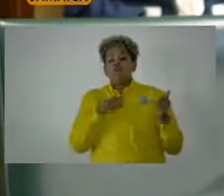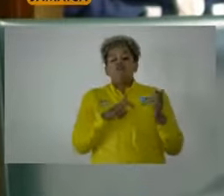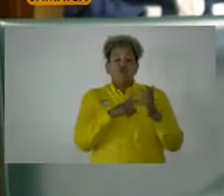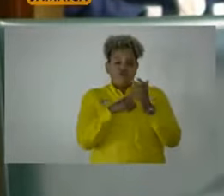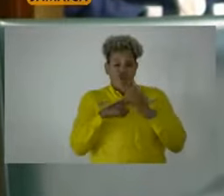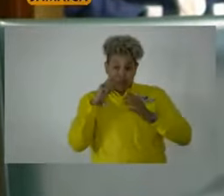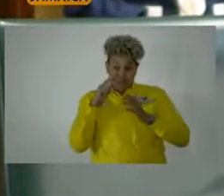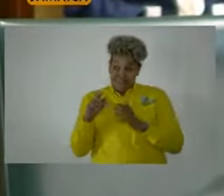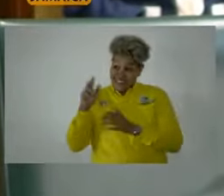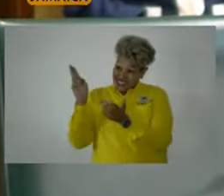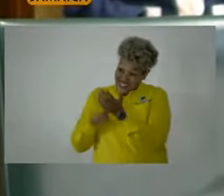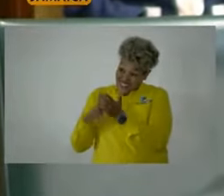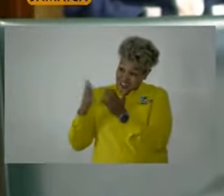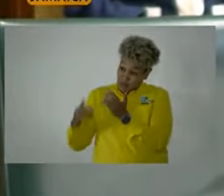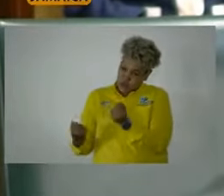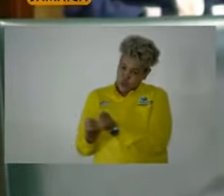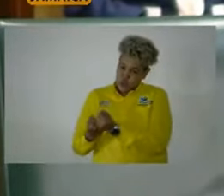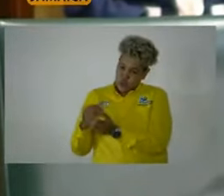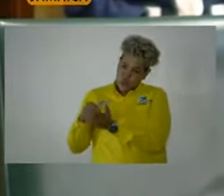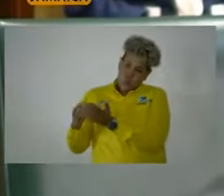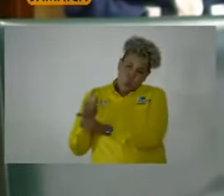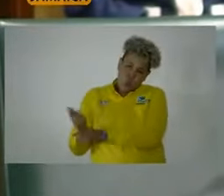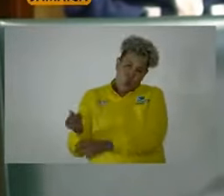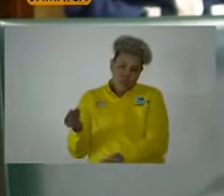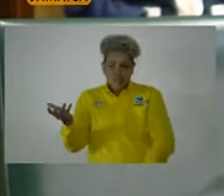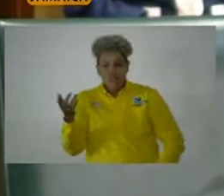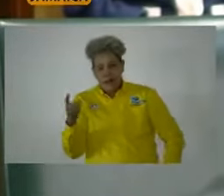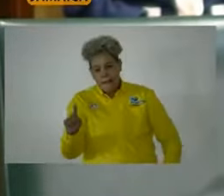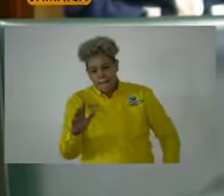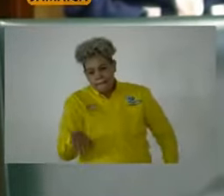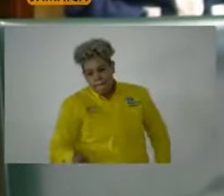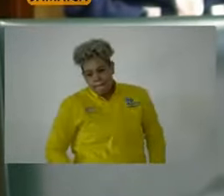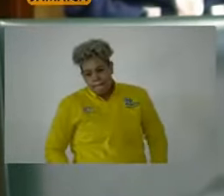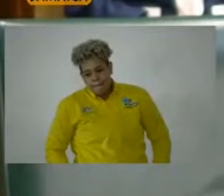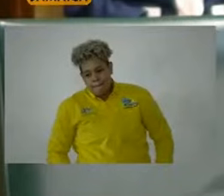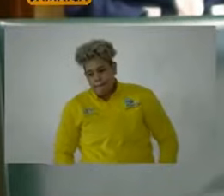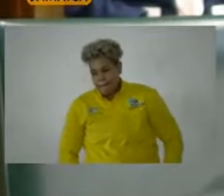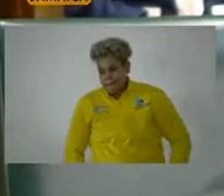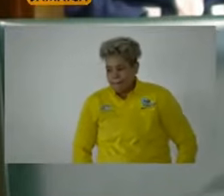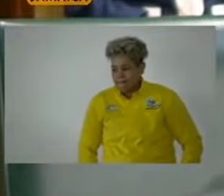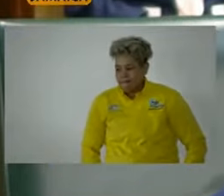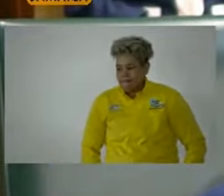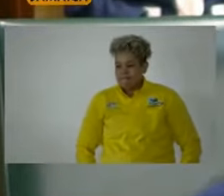requirement of guarantors of student loans for everyone.